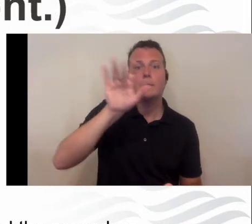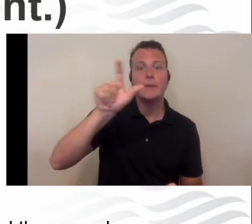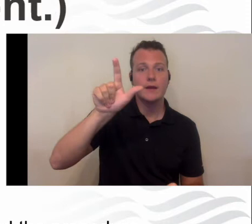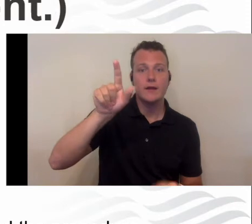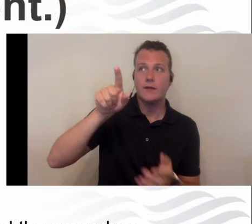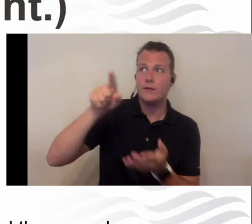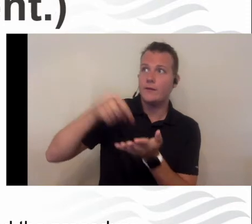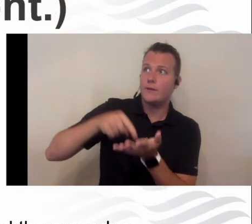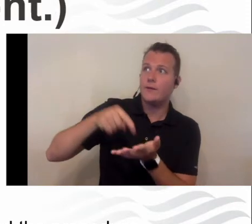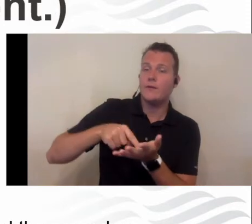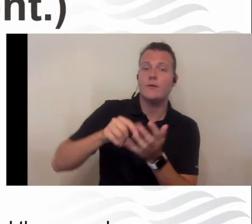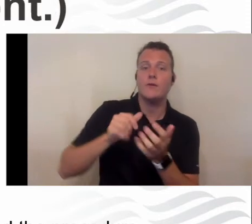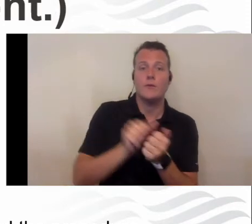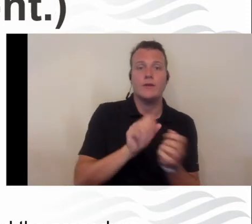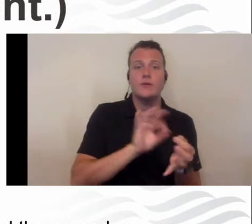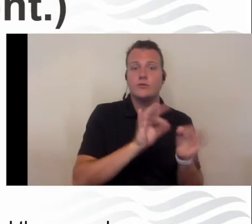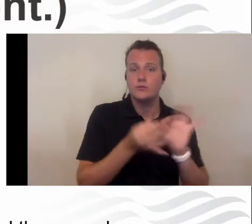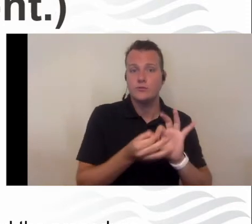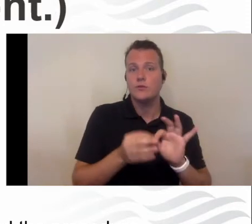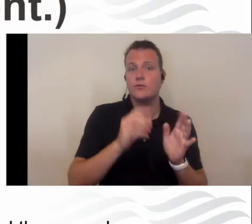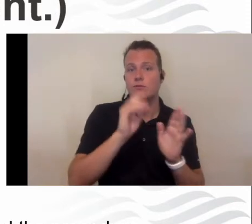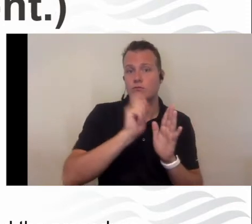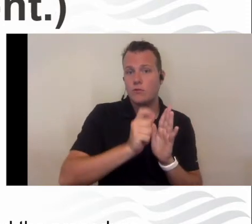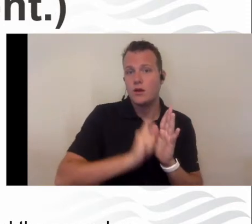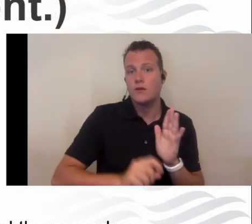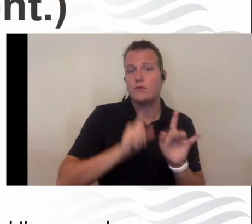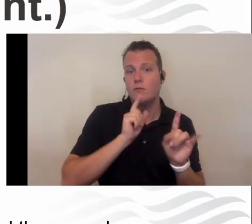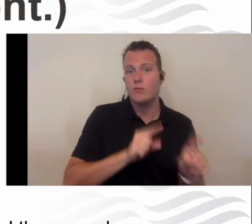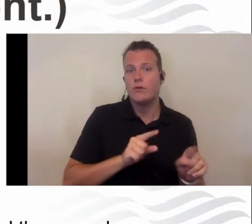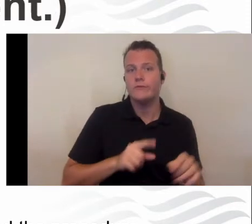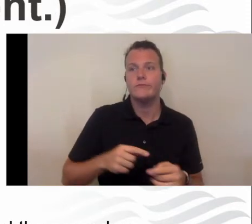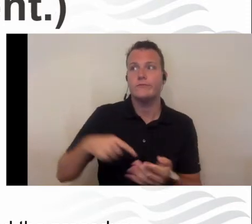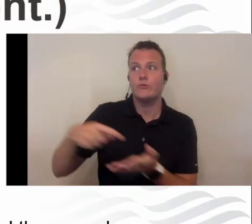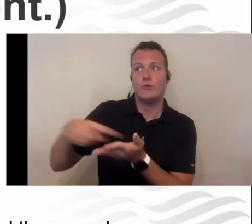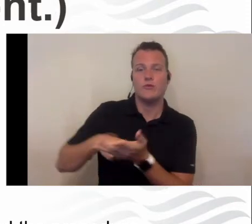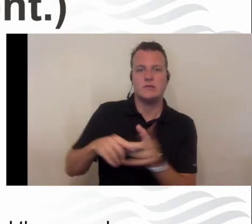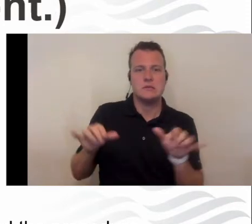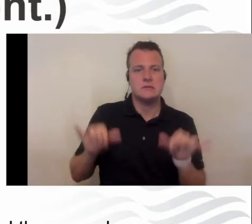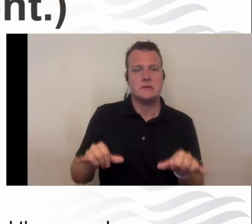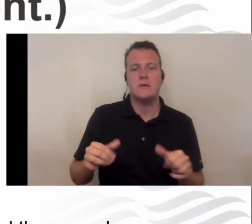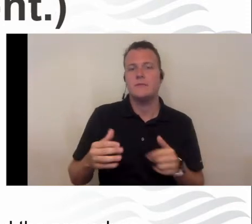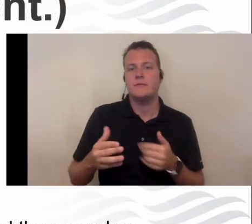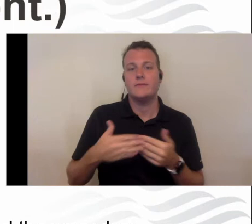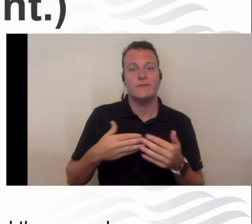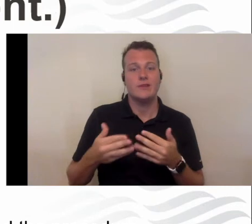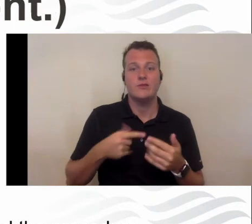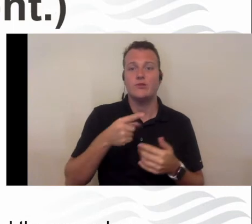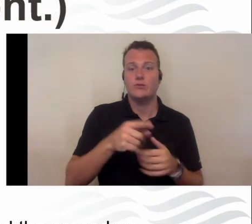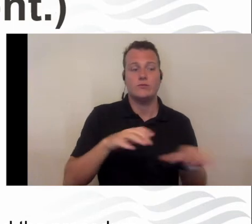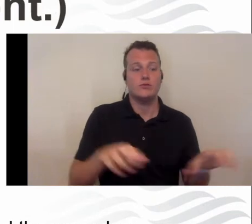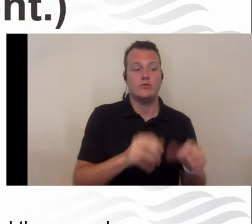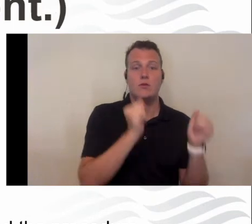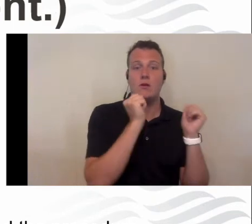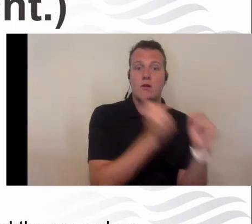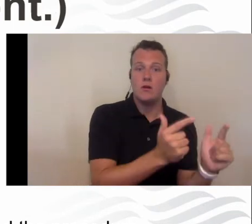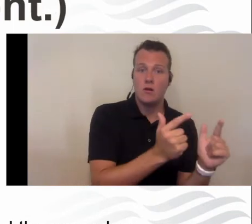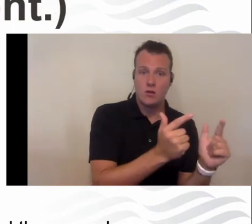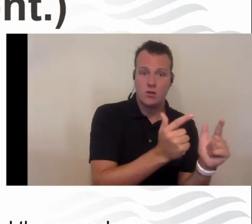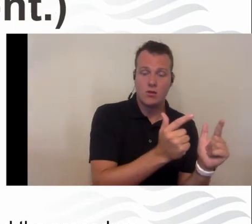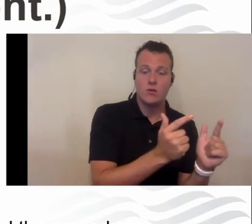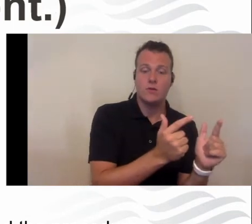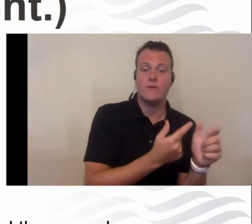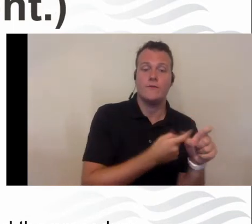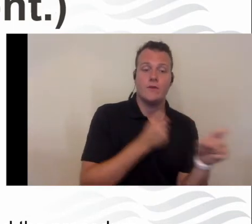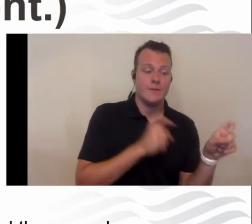up the report. The reimbursement's the same, whether you did all of it yourself from the testing onto